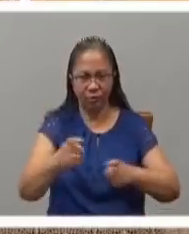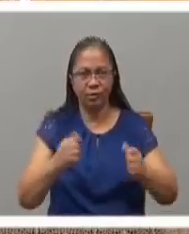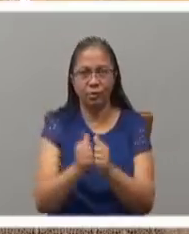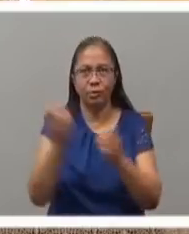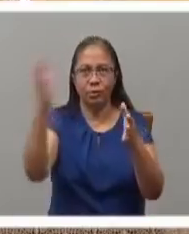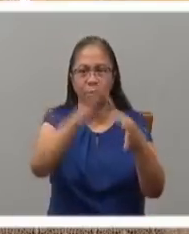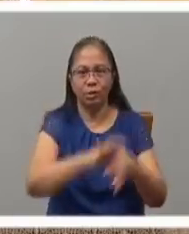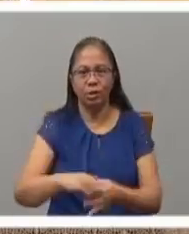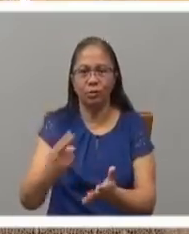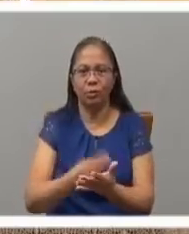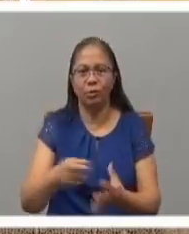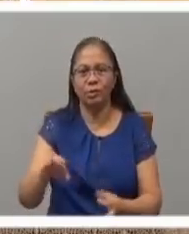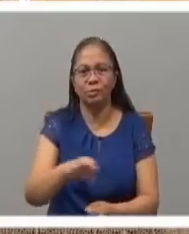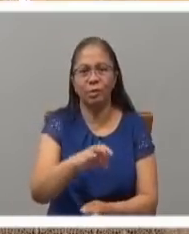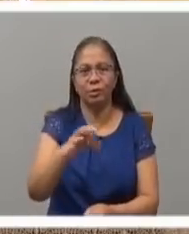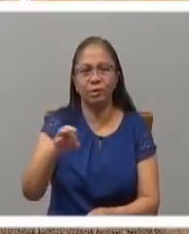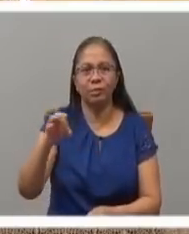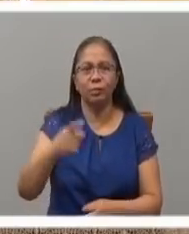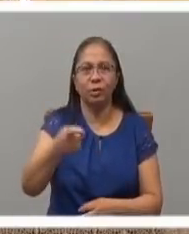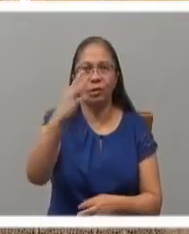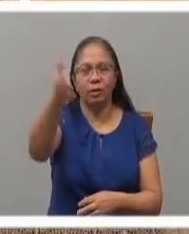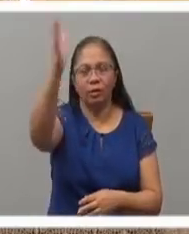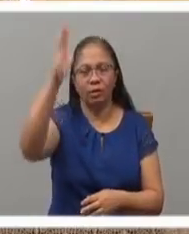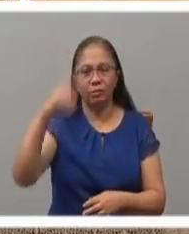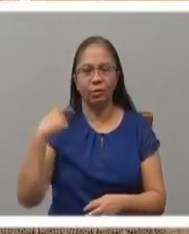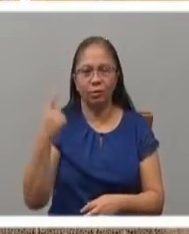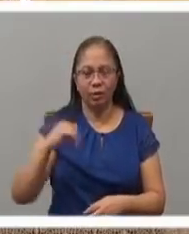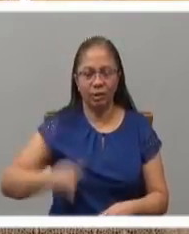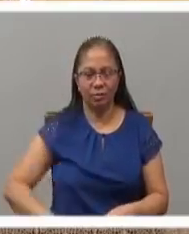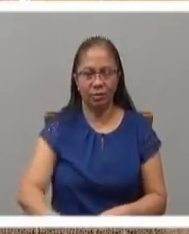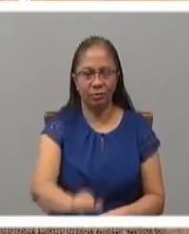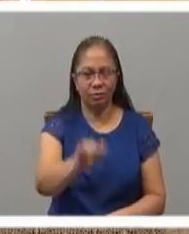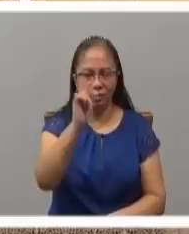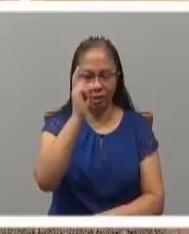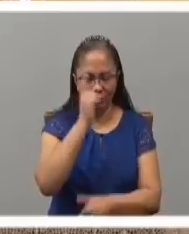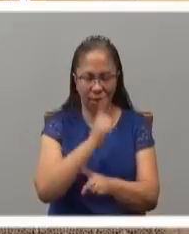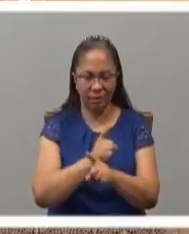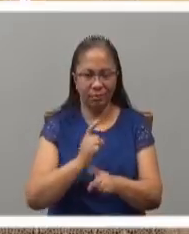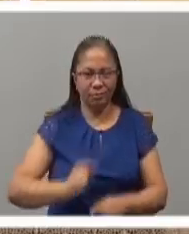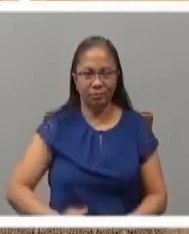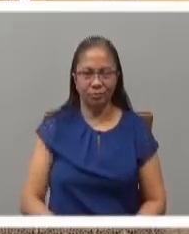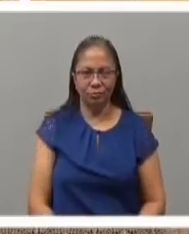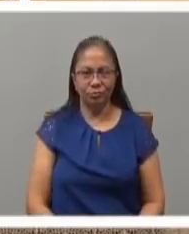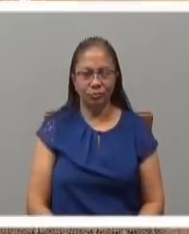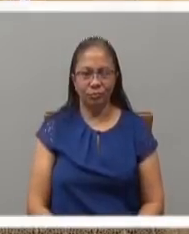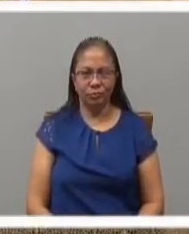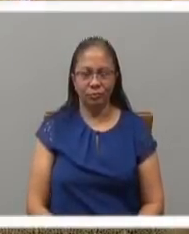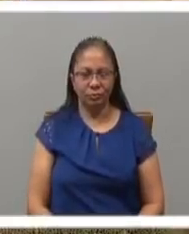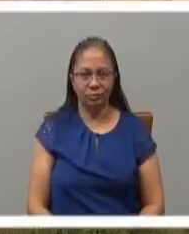you in the unity of the Holy Spirit, one God forever and ever. Amen.